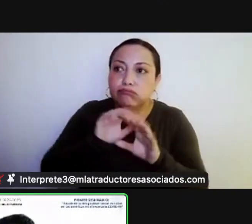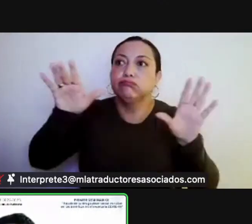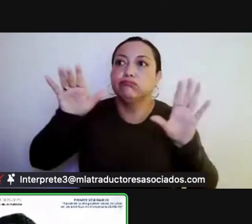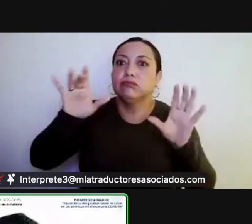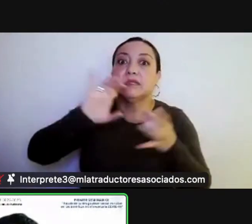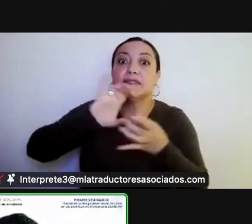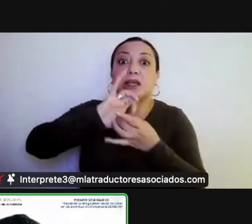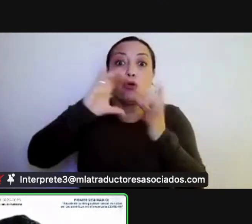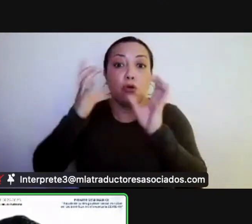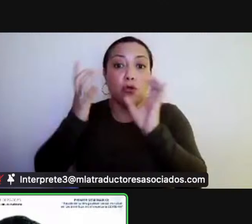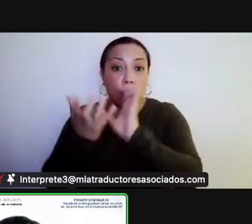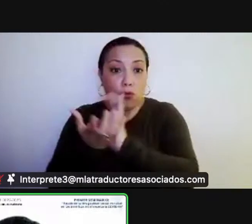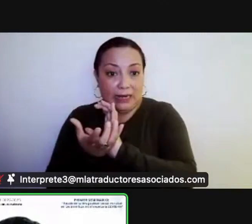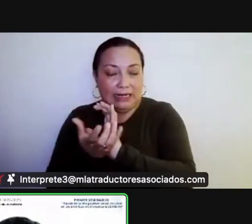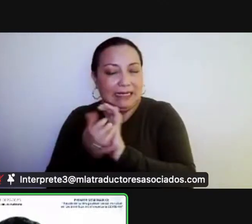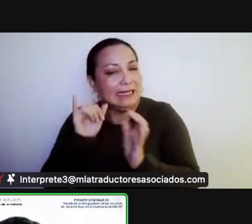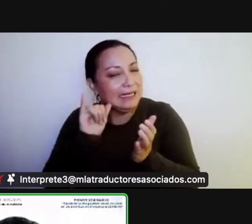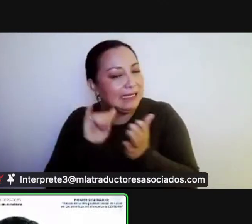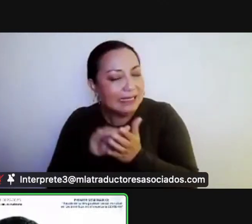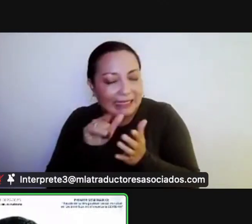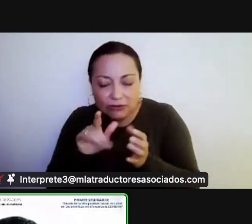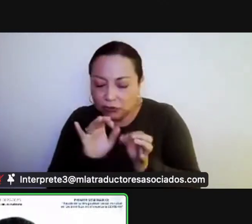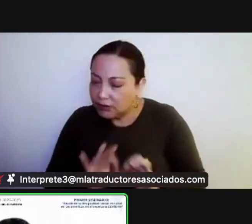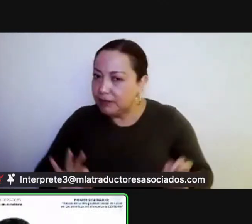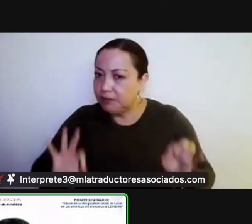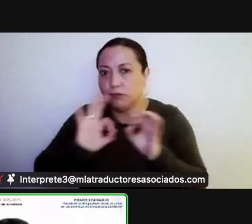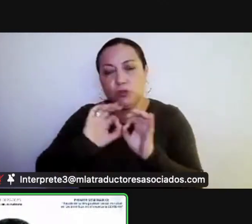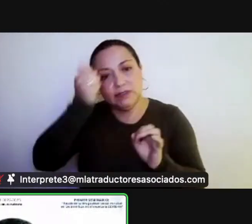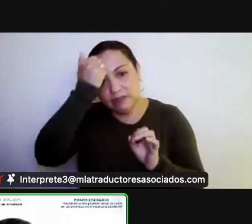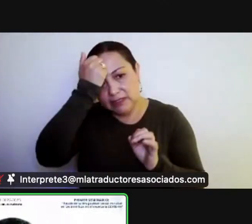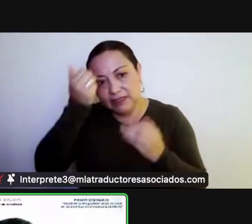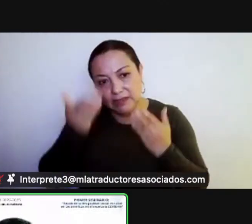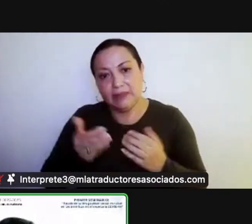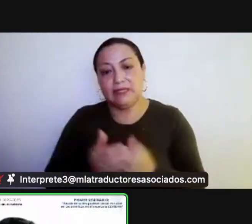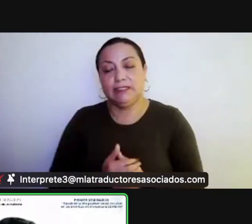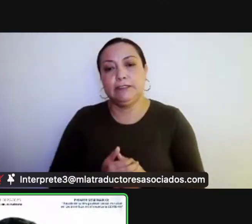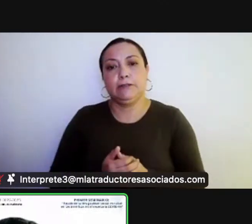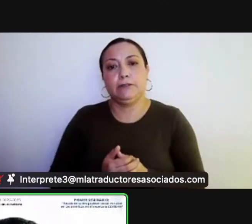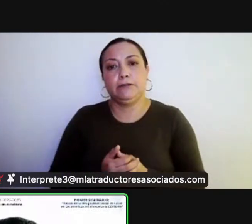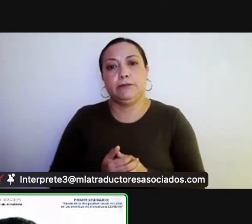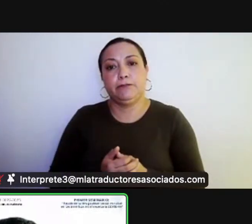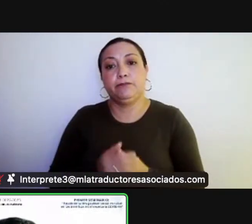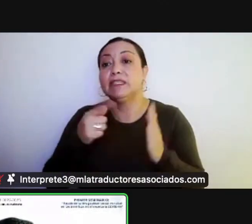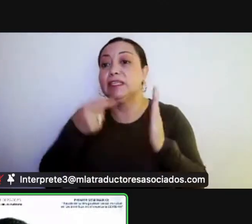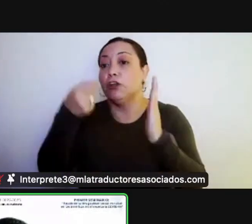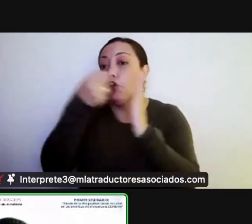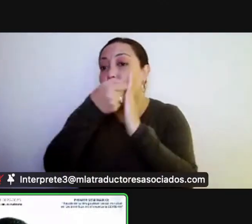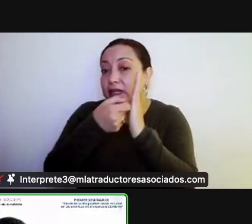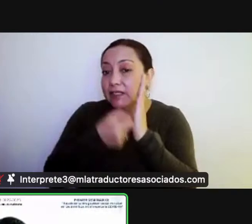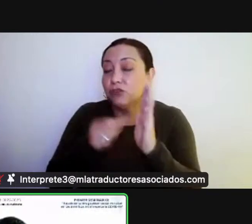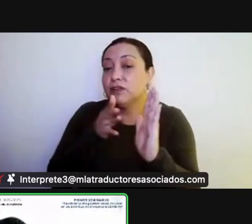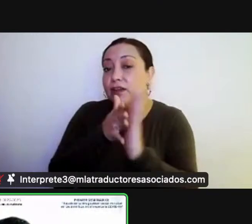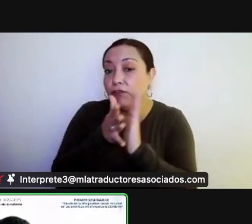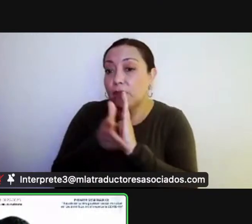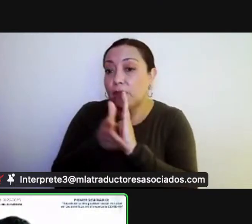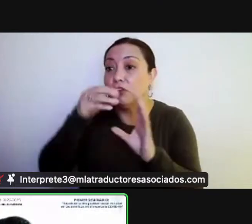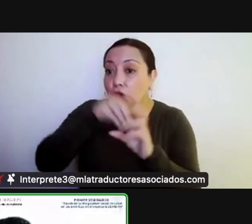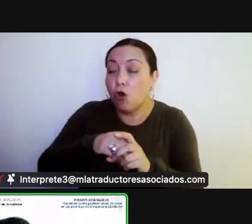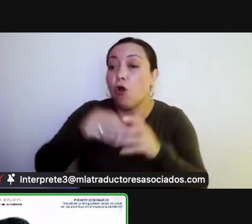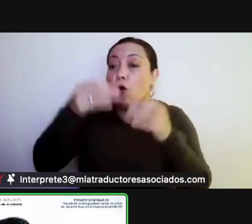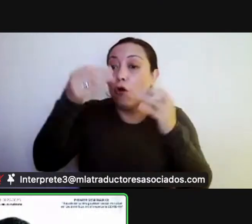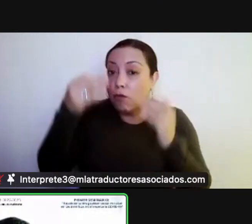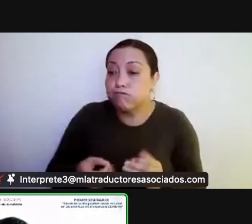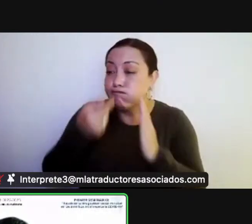the global aspect. I believe this is totally fundamental. If the records, the data are